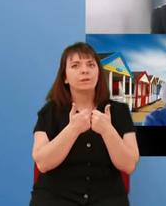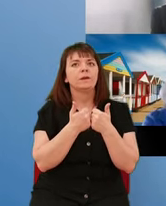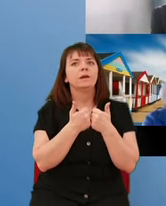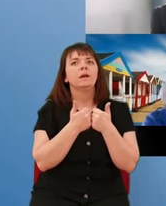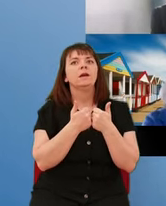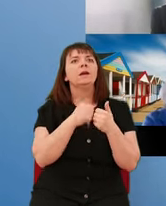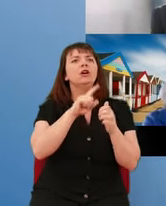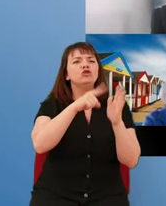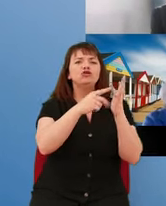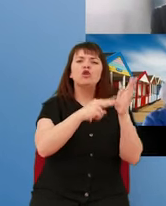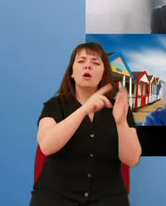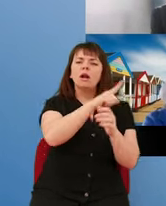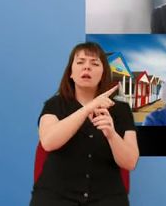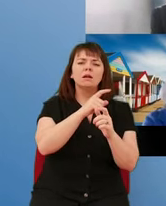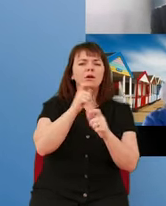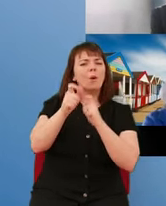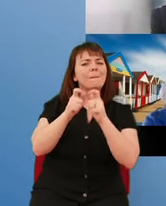bit low to me.